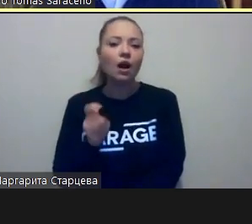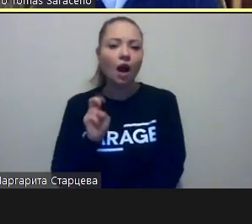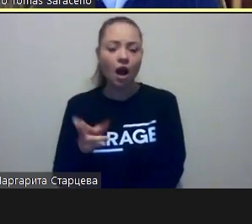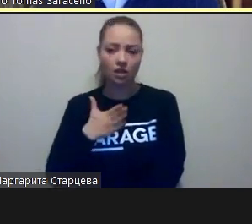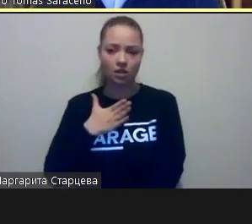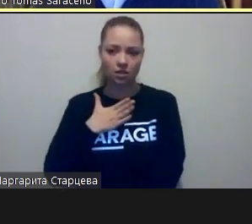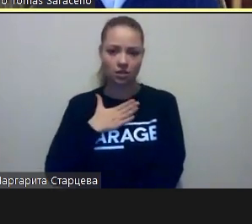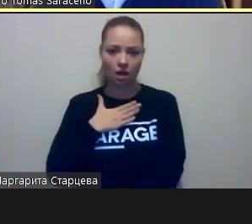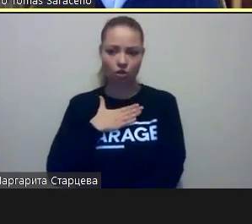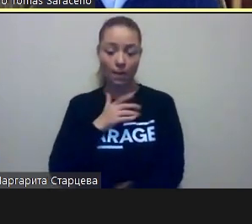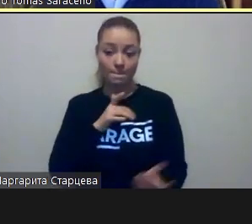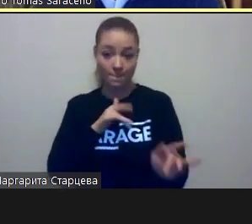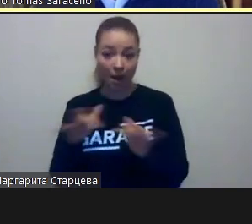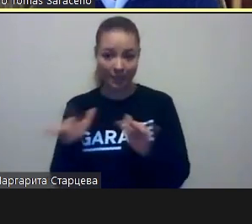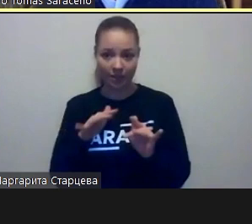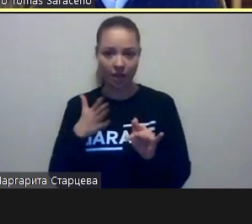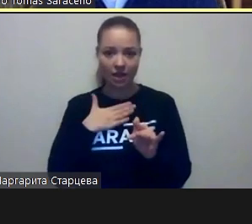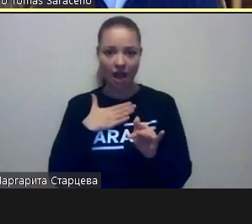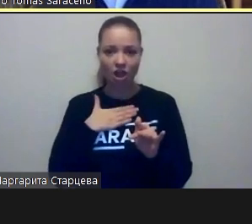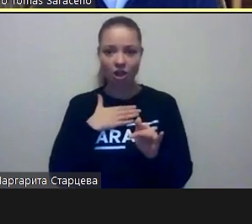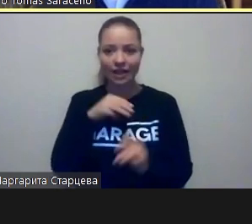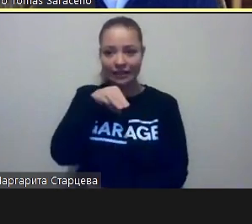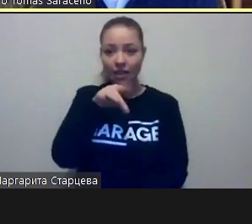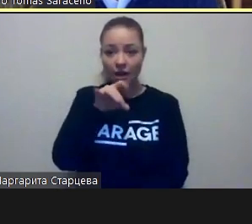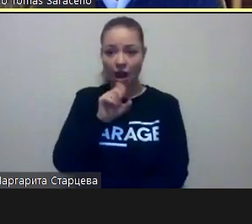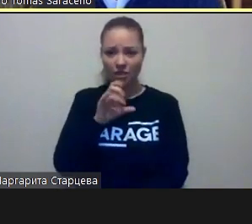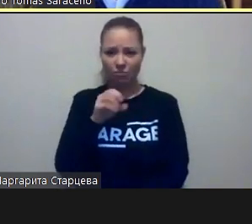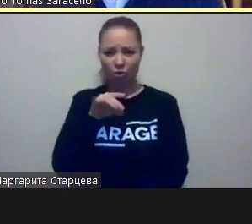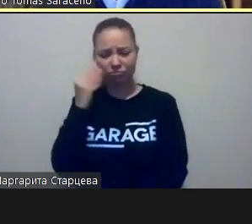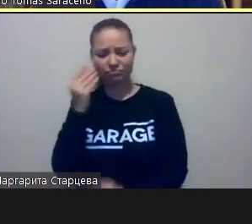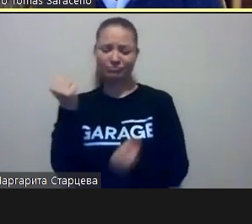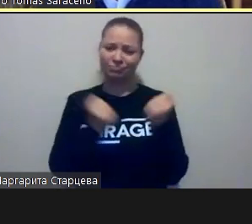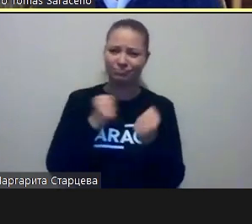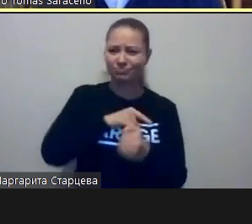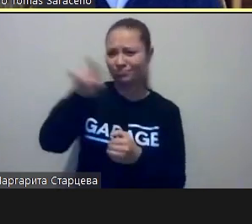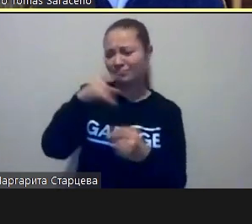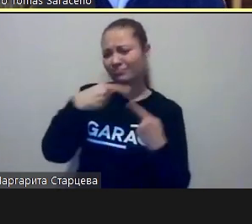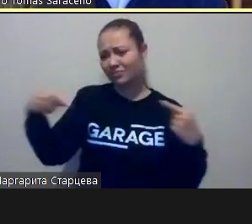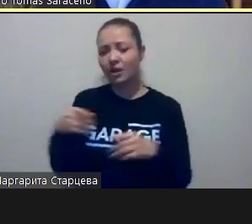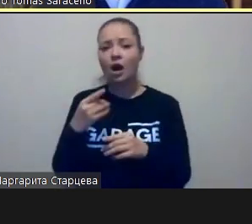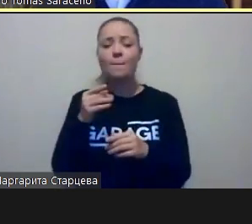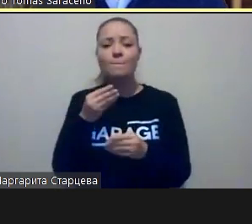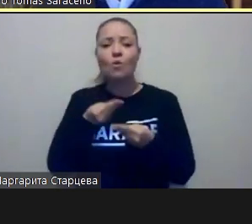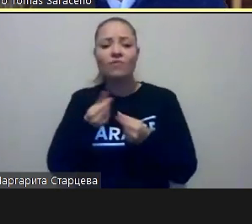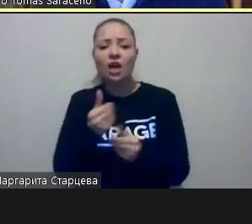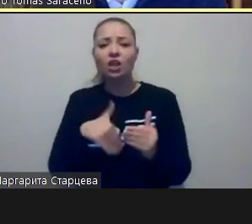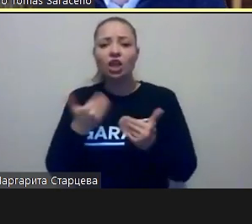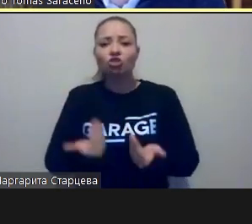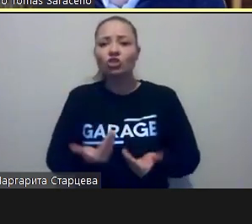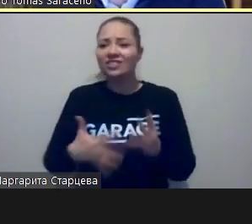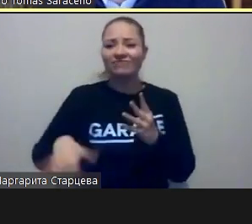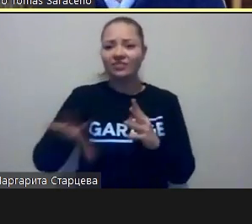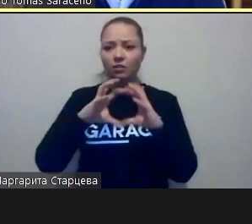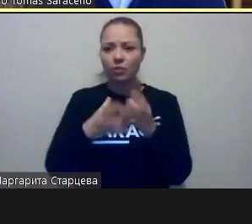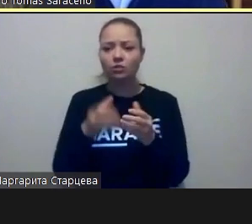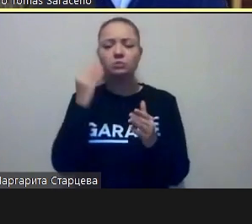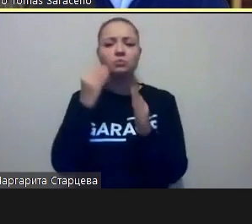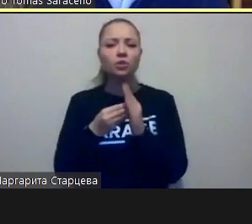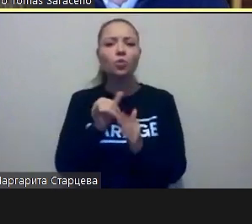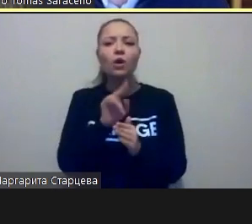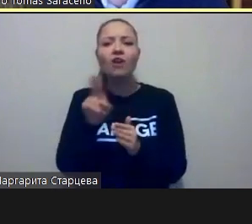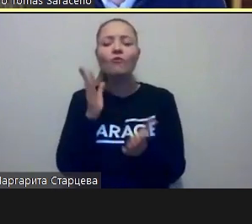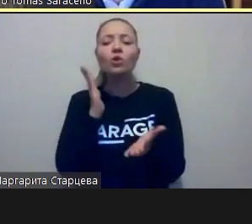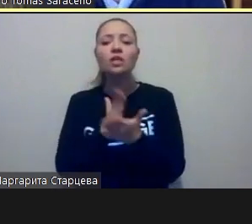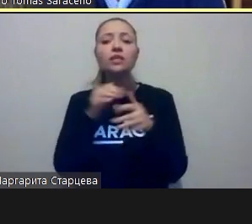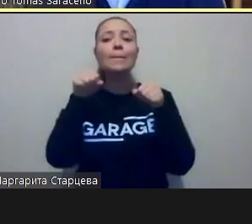of inhabiting this planet, and who have certain rights to move and who has